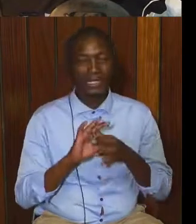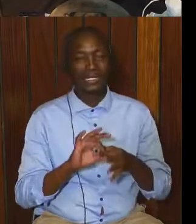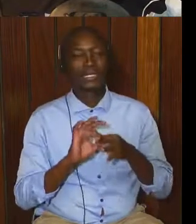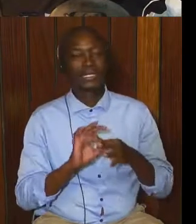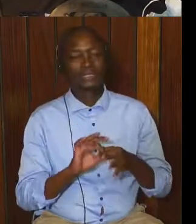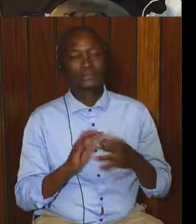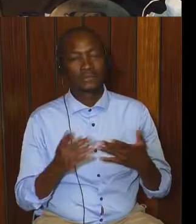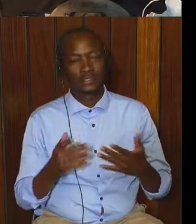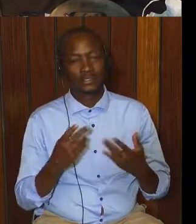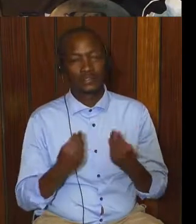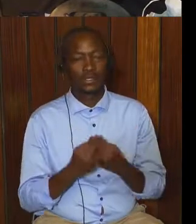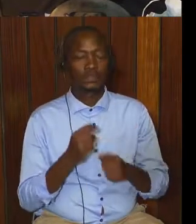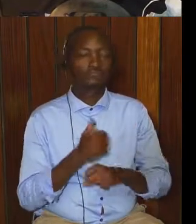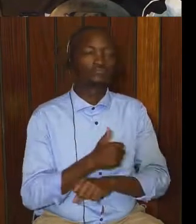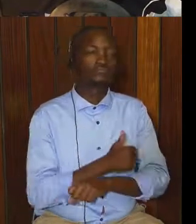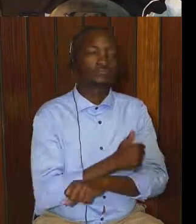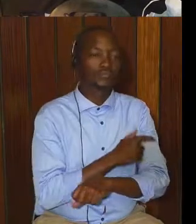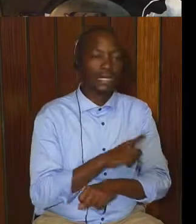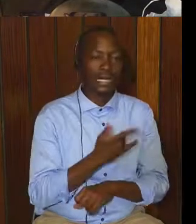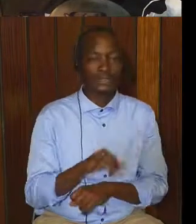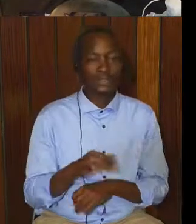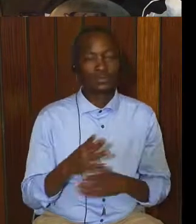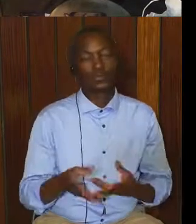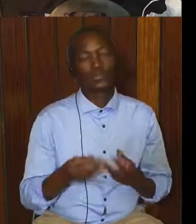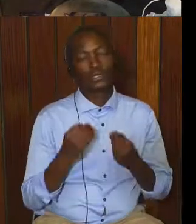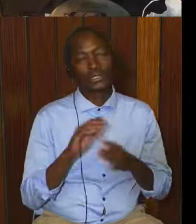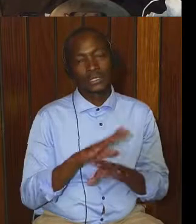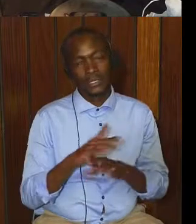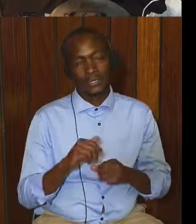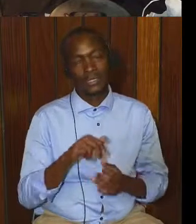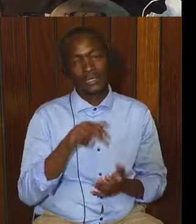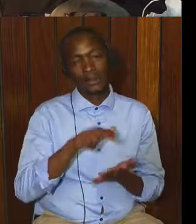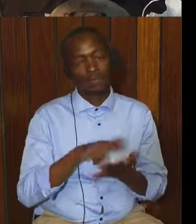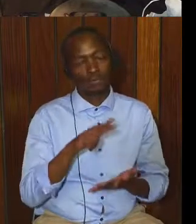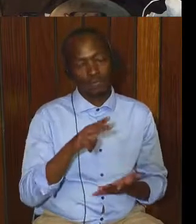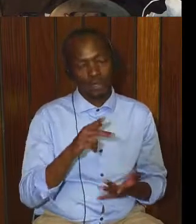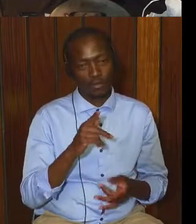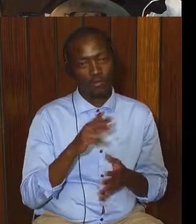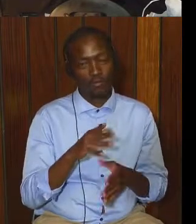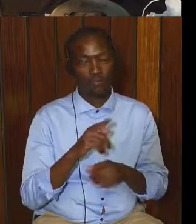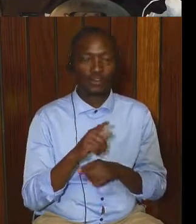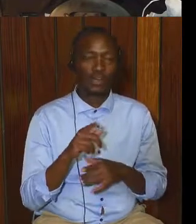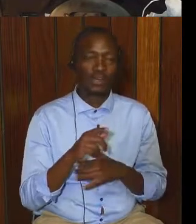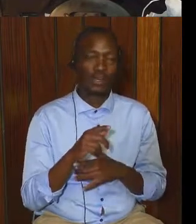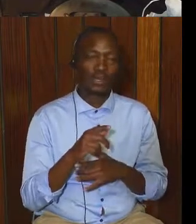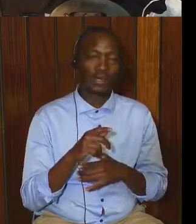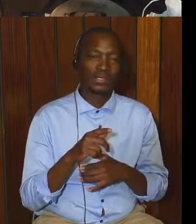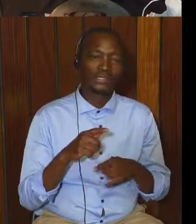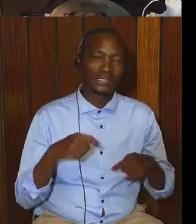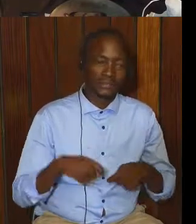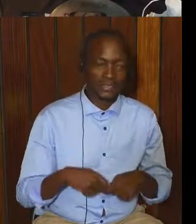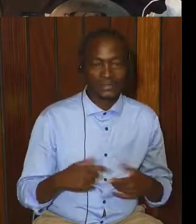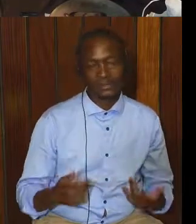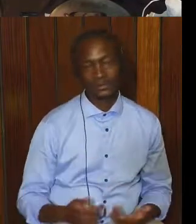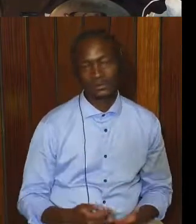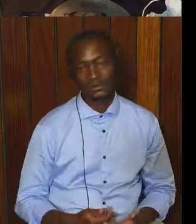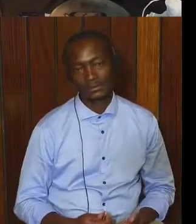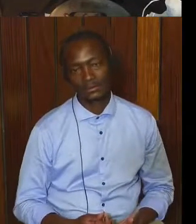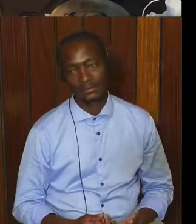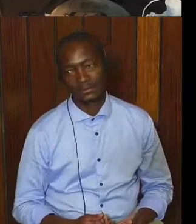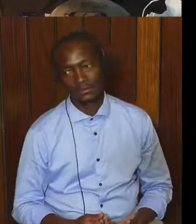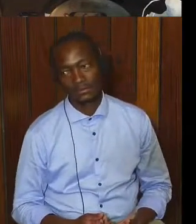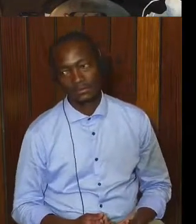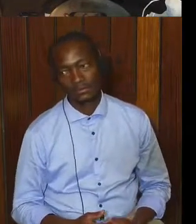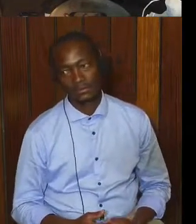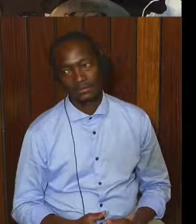with the stakeholders until we get the approval of the funds. But technically, we are ready to hit the